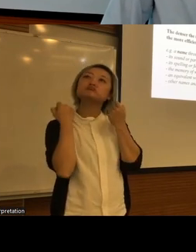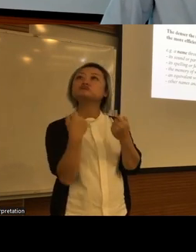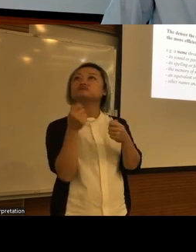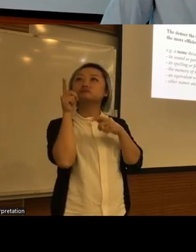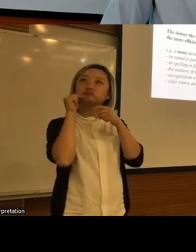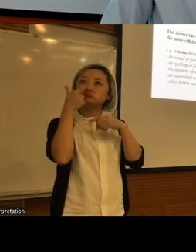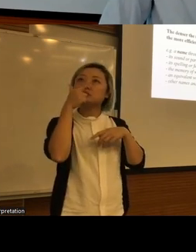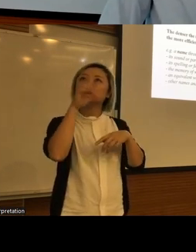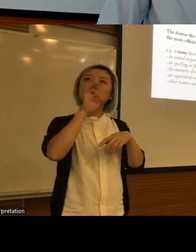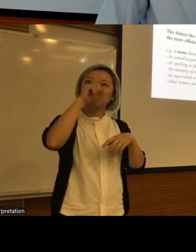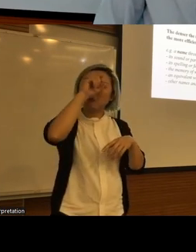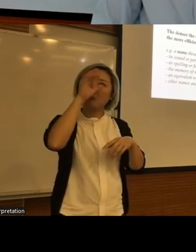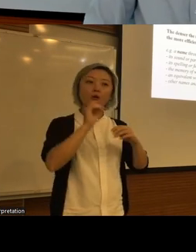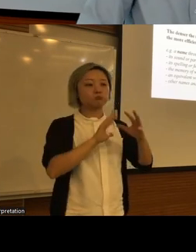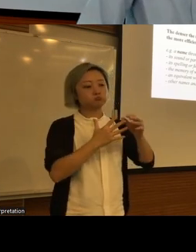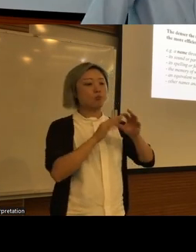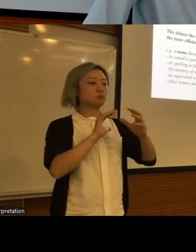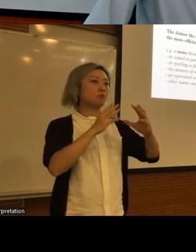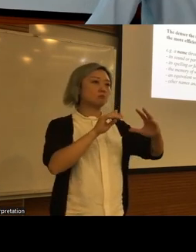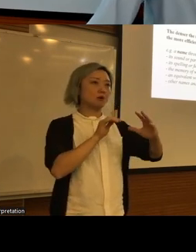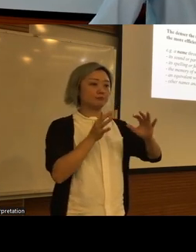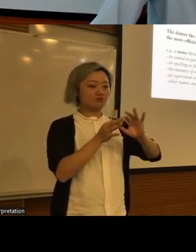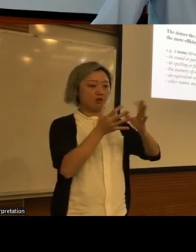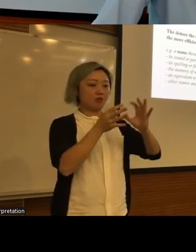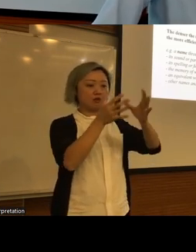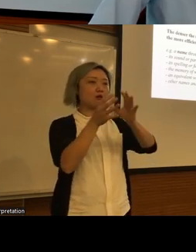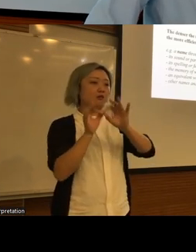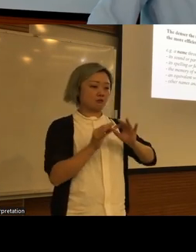is less dense and with less connections.